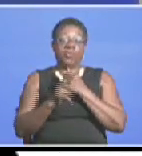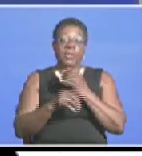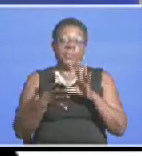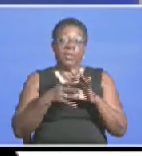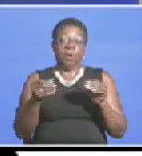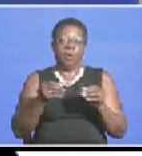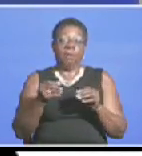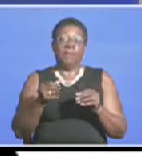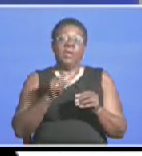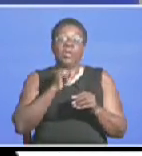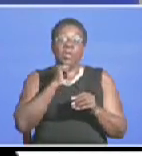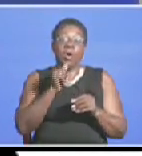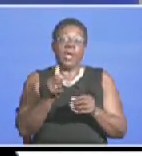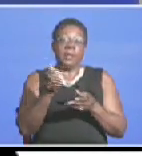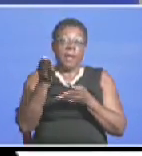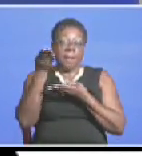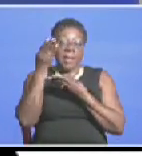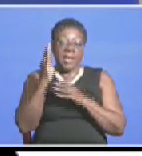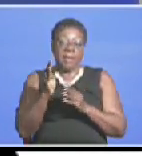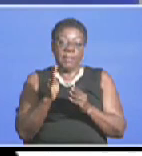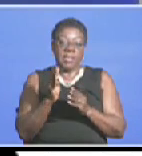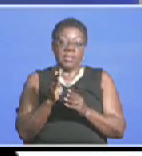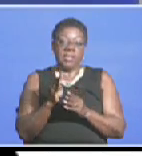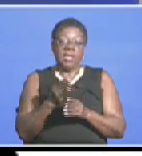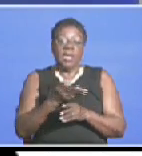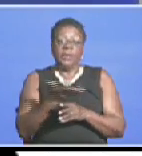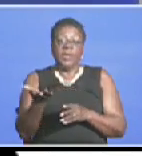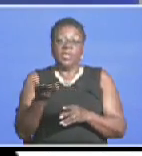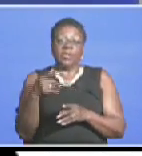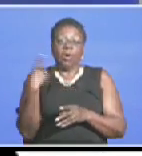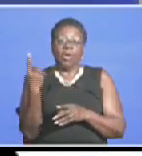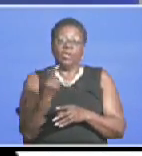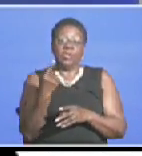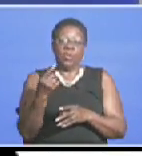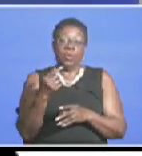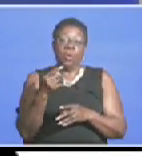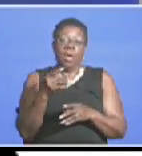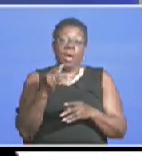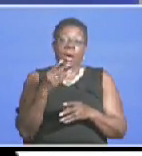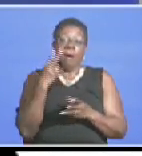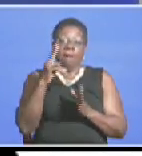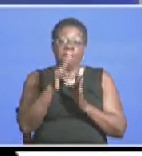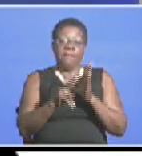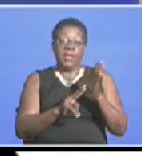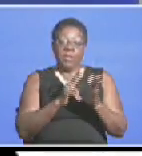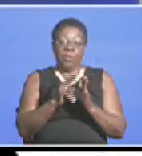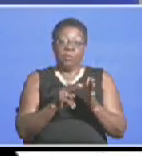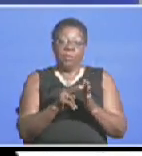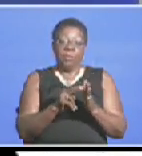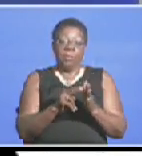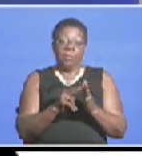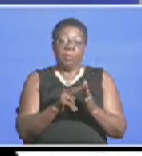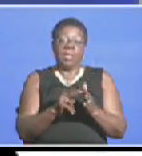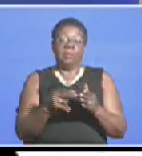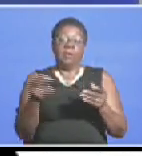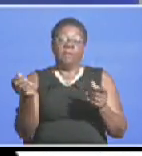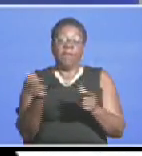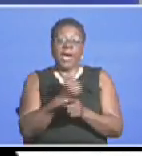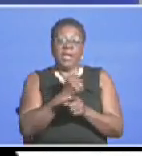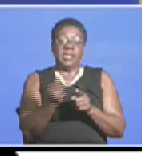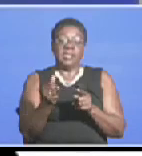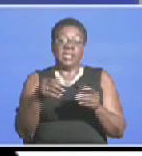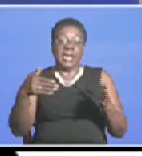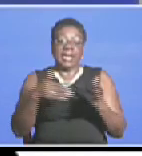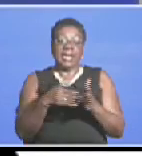Abaco and Grand Bahama. In particular, there is a video of purported violence by Bahamians against Haitians. It is a